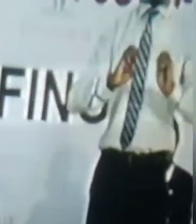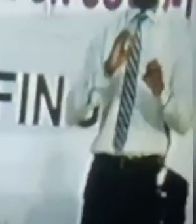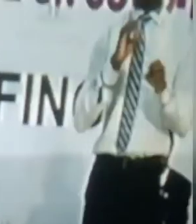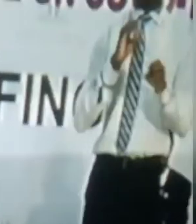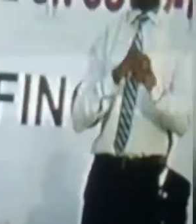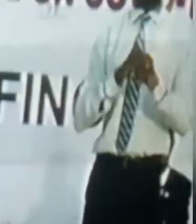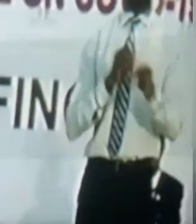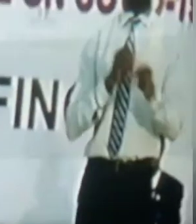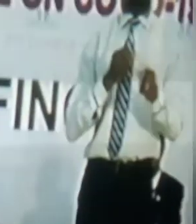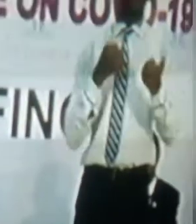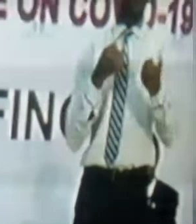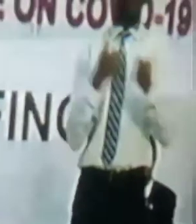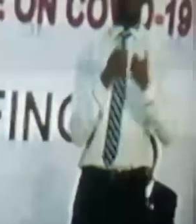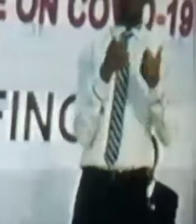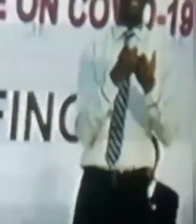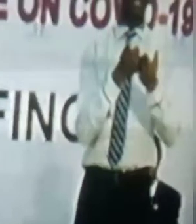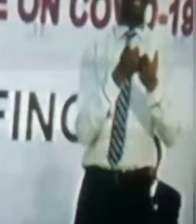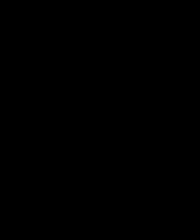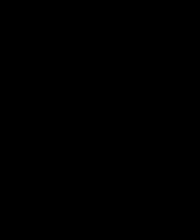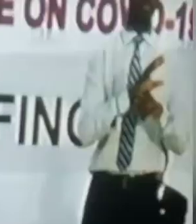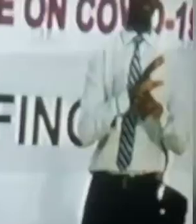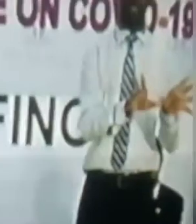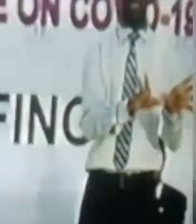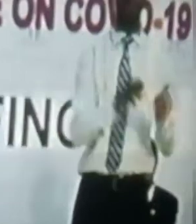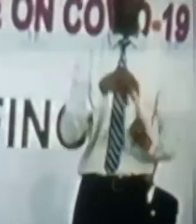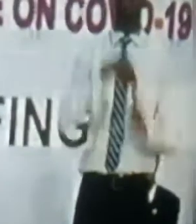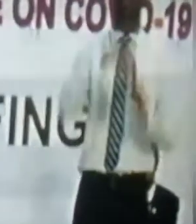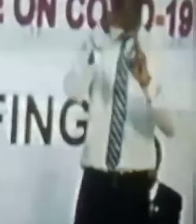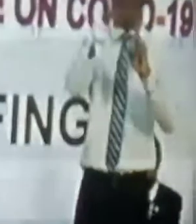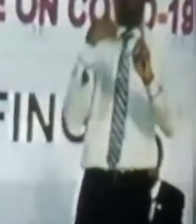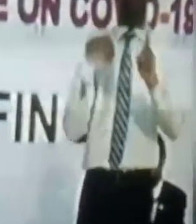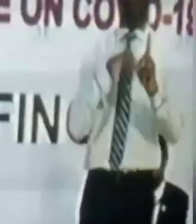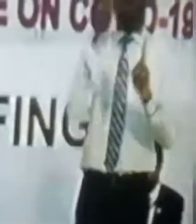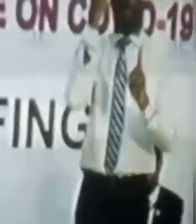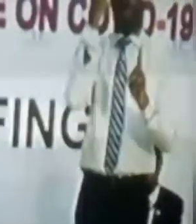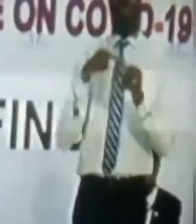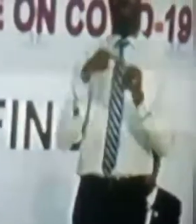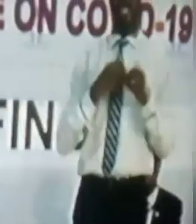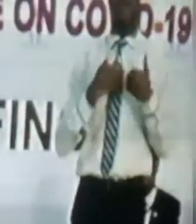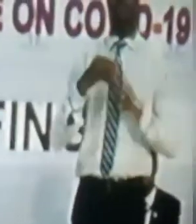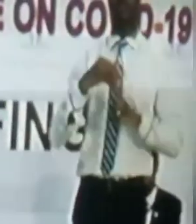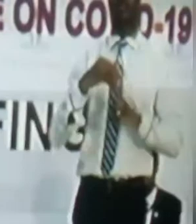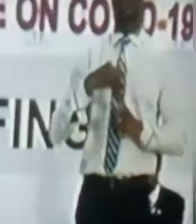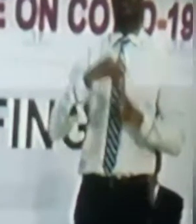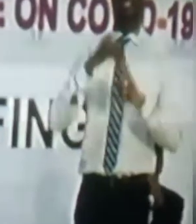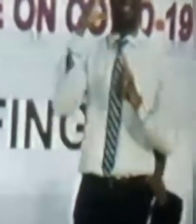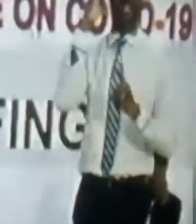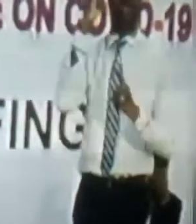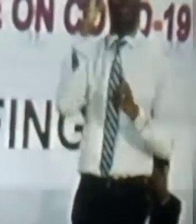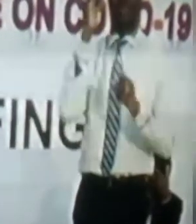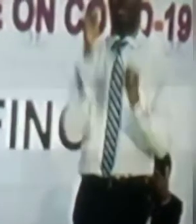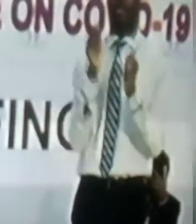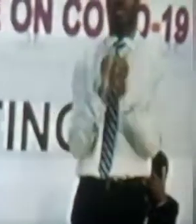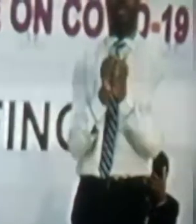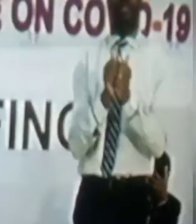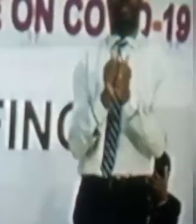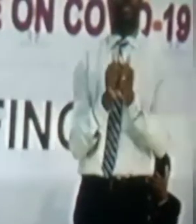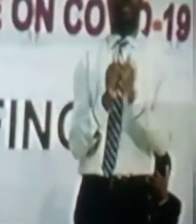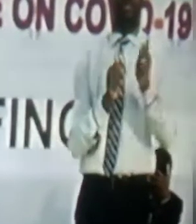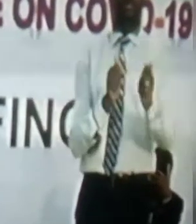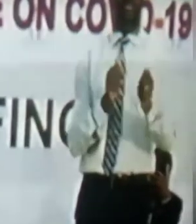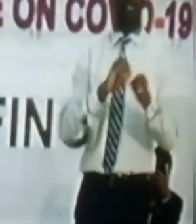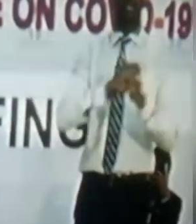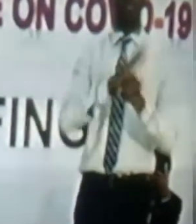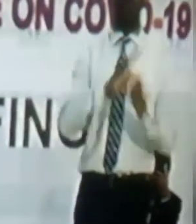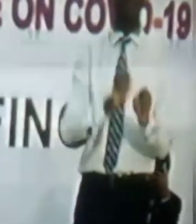care. As we all know, this country has had quite an experience with it. Now, this initiative will greatly build the capacity of